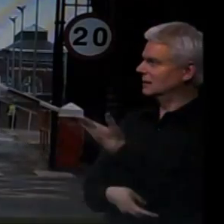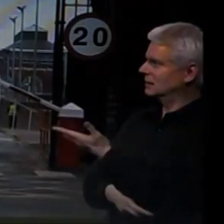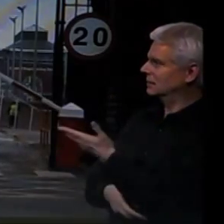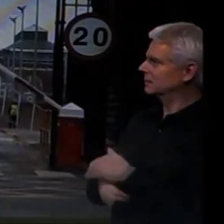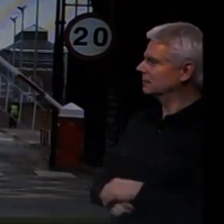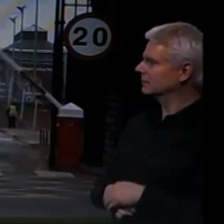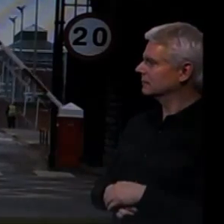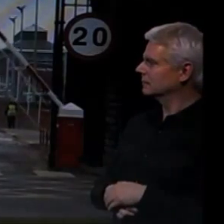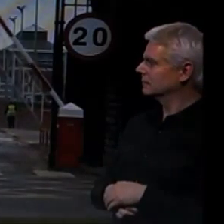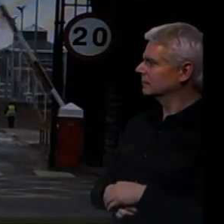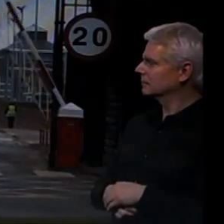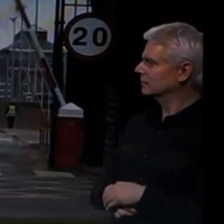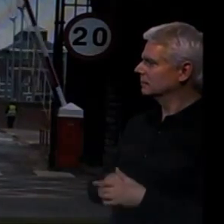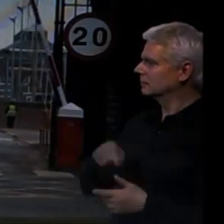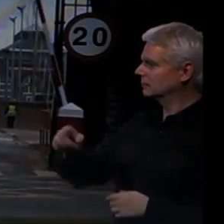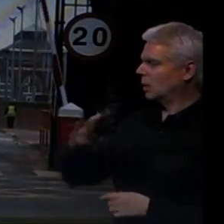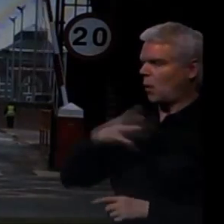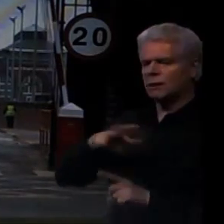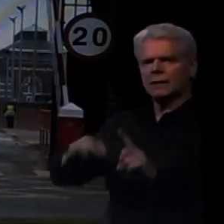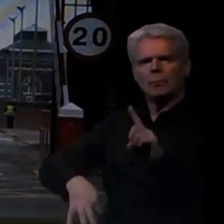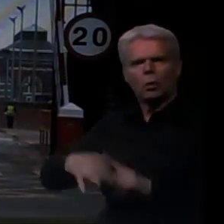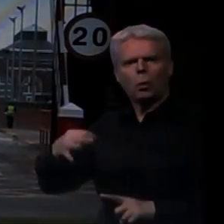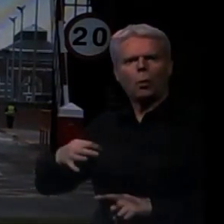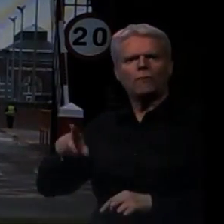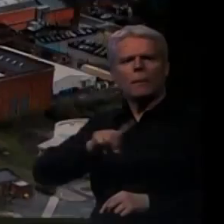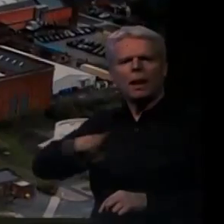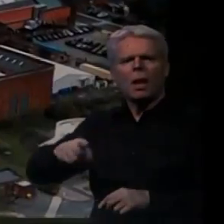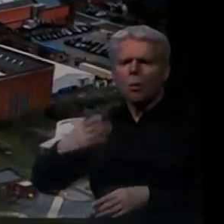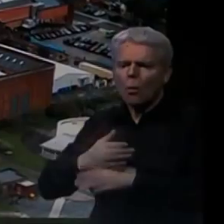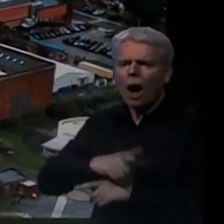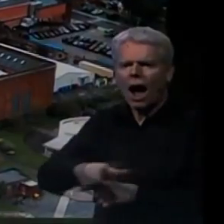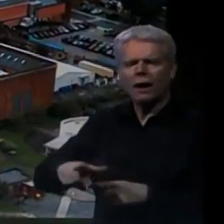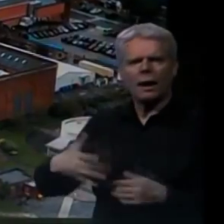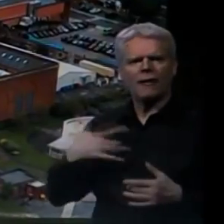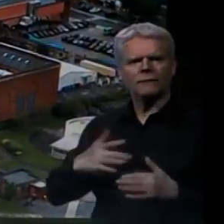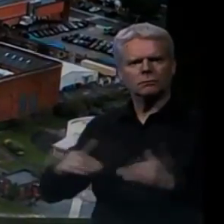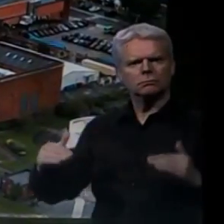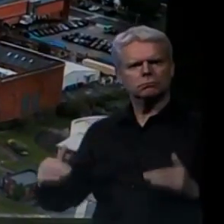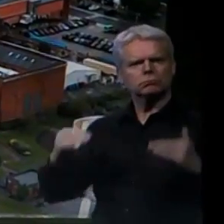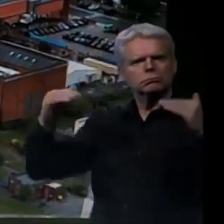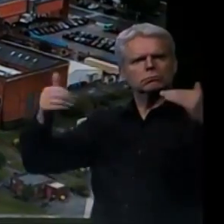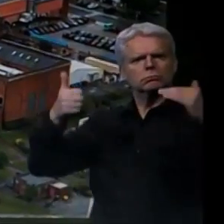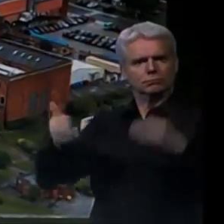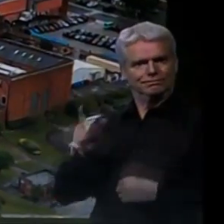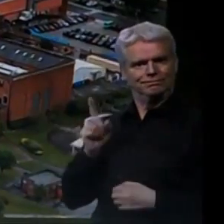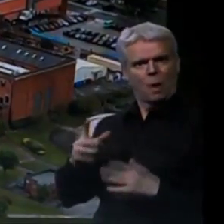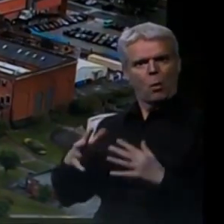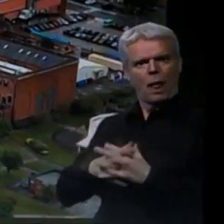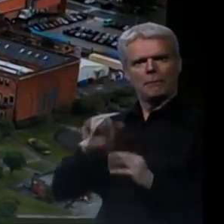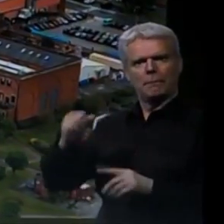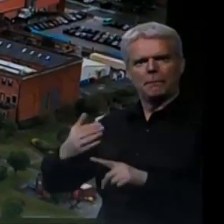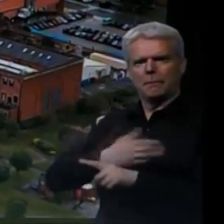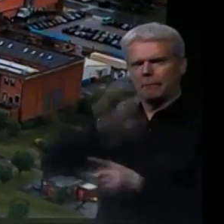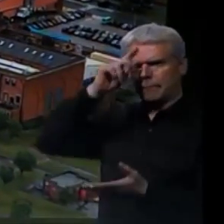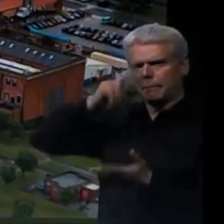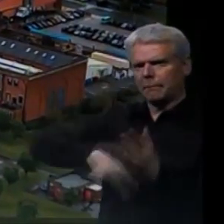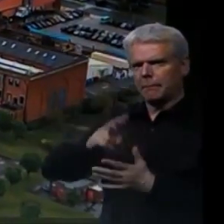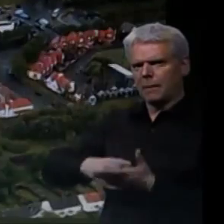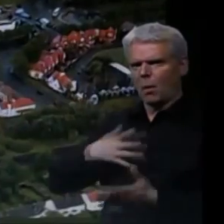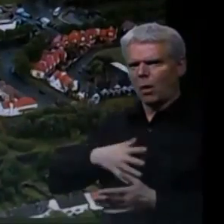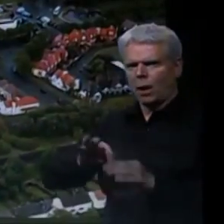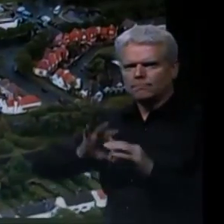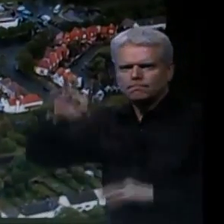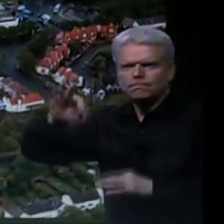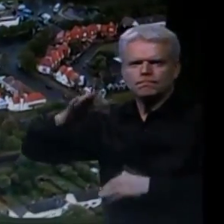his workers had its roots in William's early ambition to be an architect, but his father insisted that he become involved in the family grocery